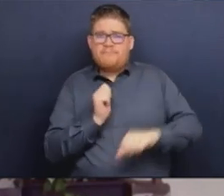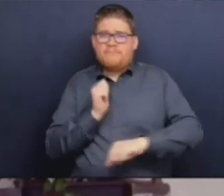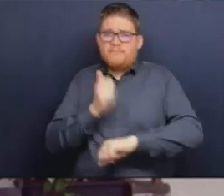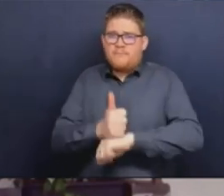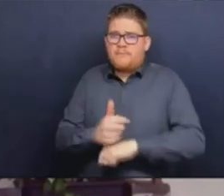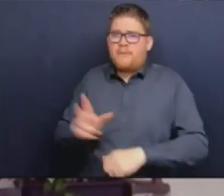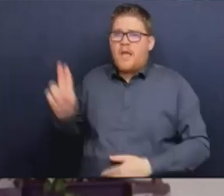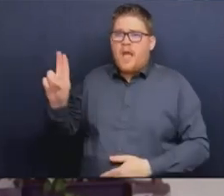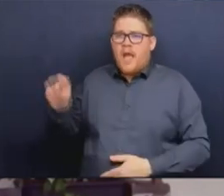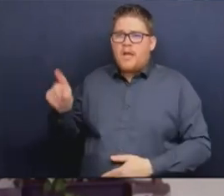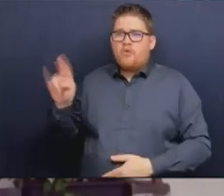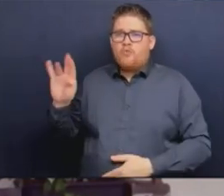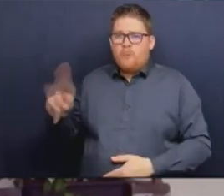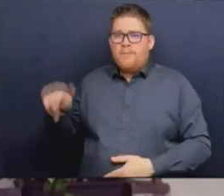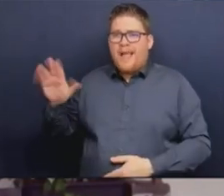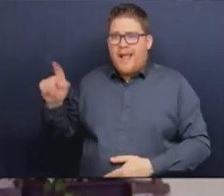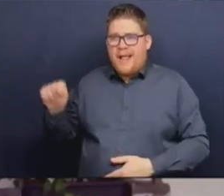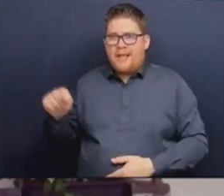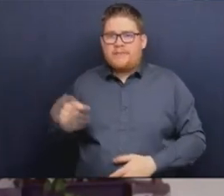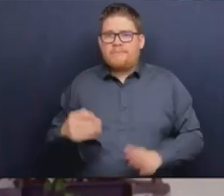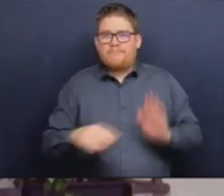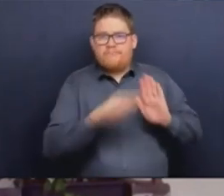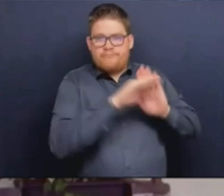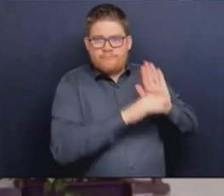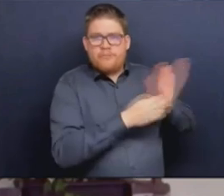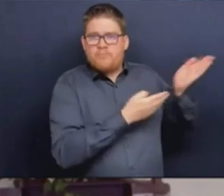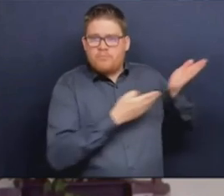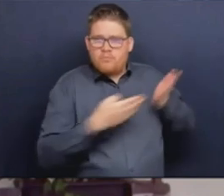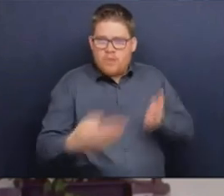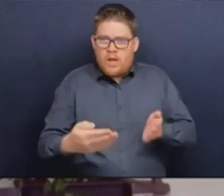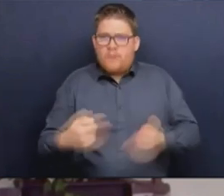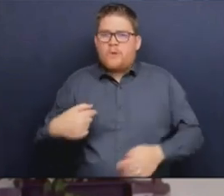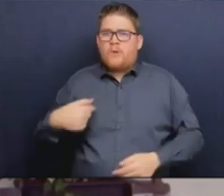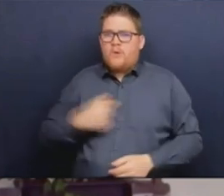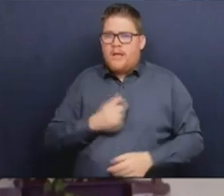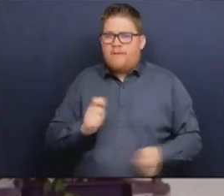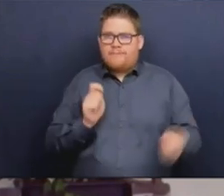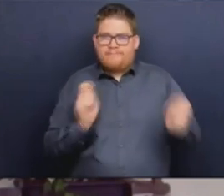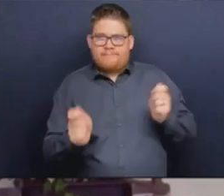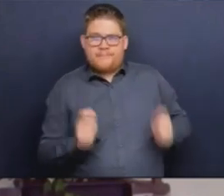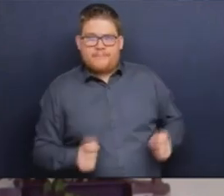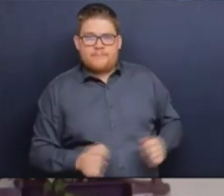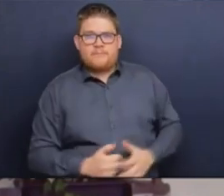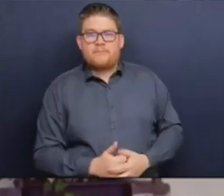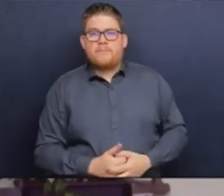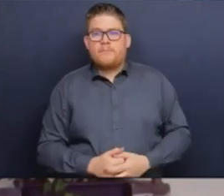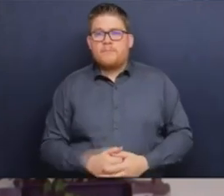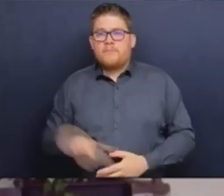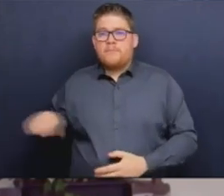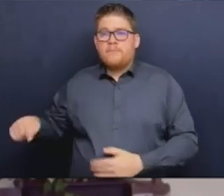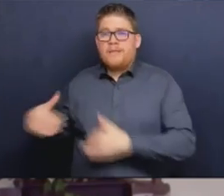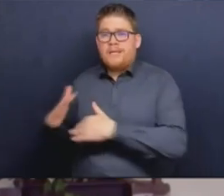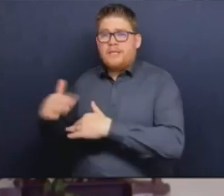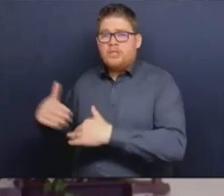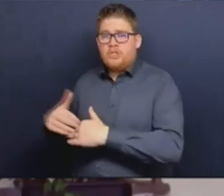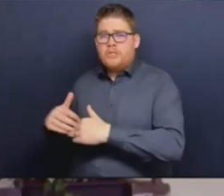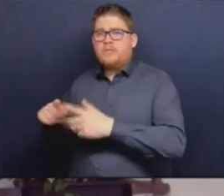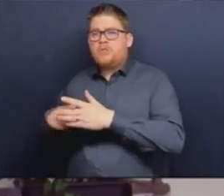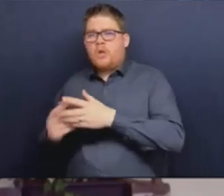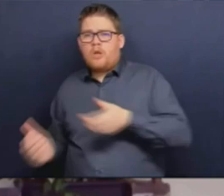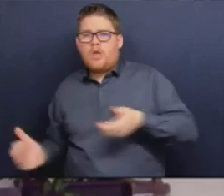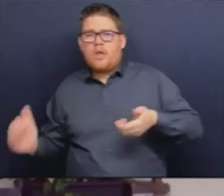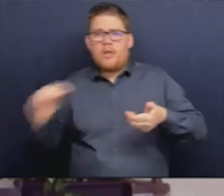Act and the Action Plan, and we can get involved with the Attorney General and help co-develop these laws, which will make